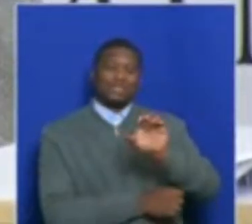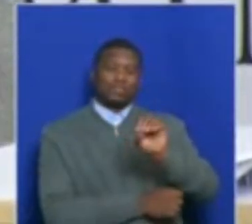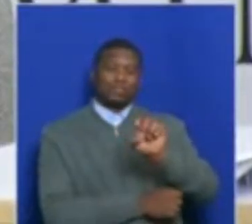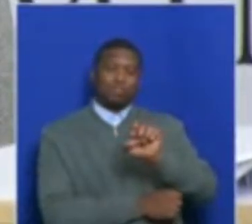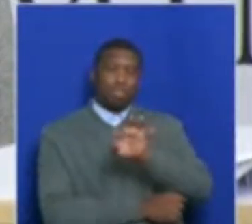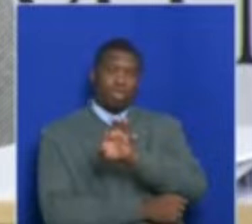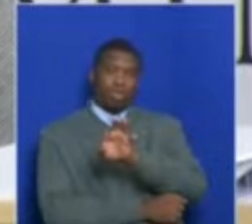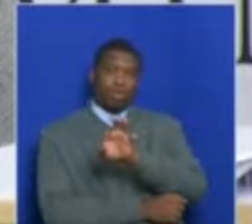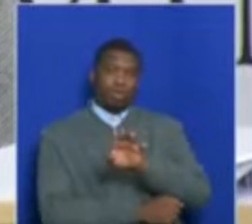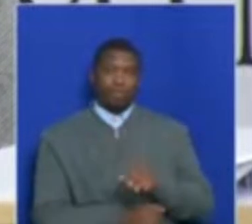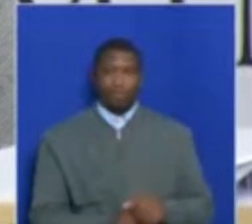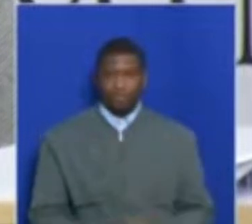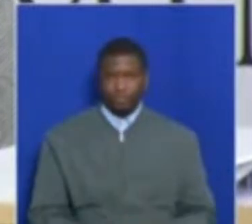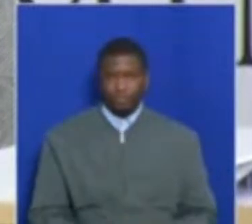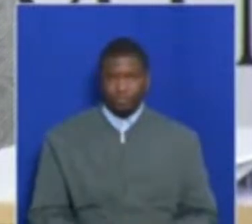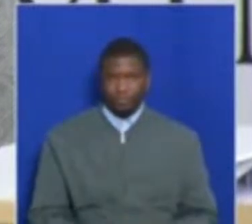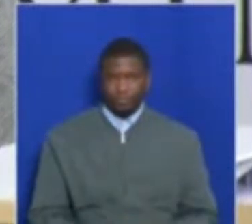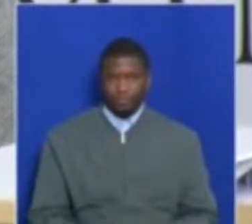Yes, okay.